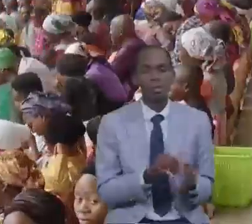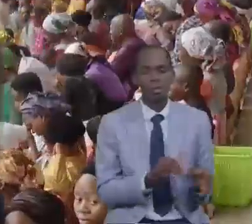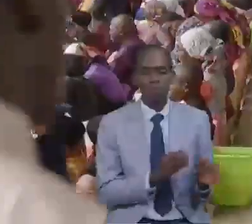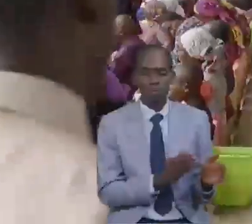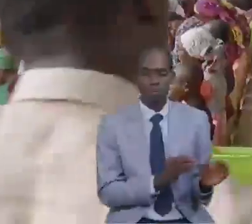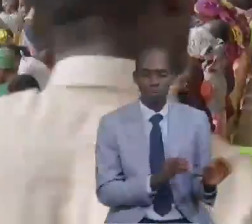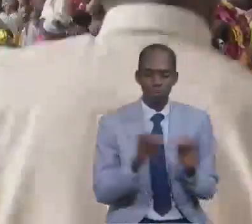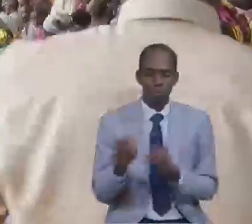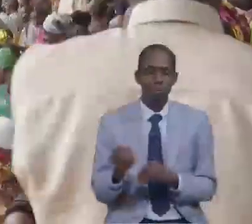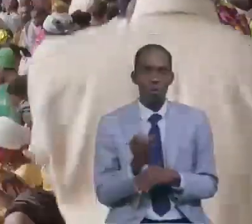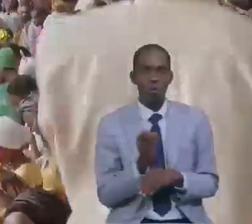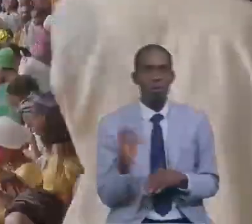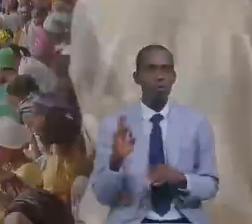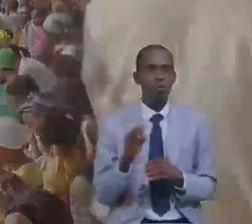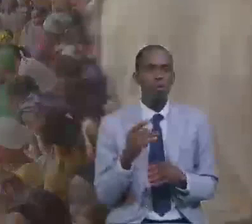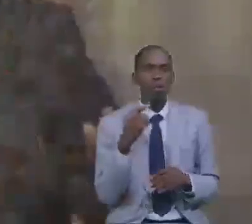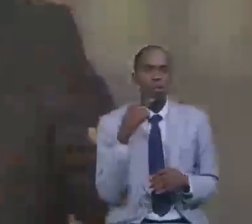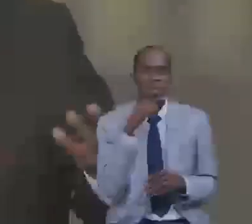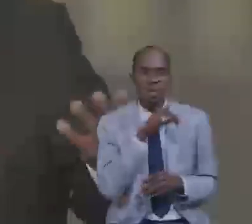his neighbor.